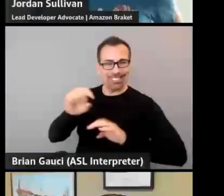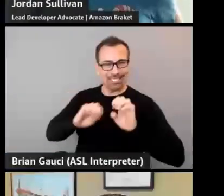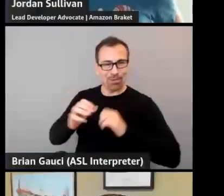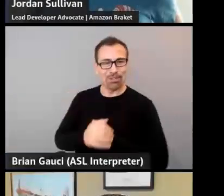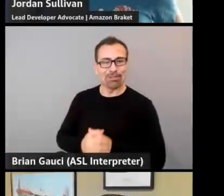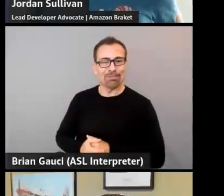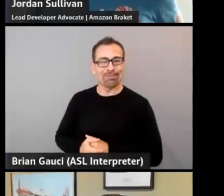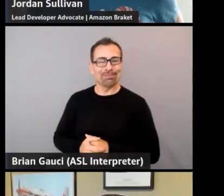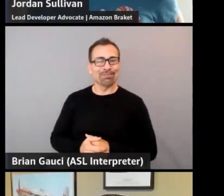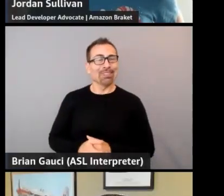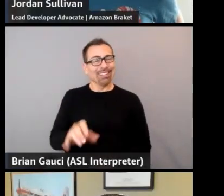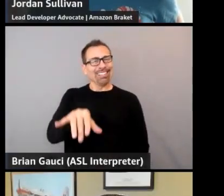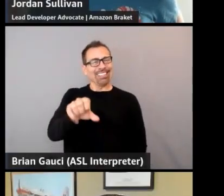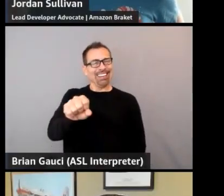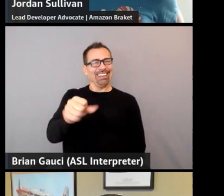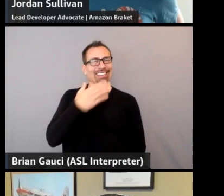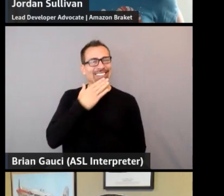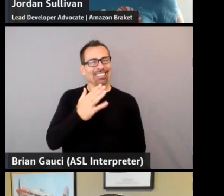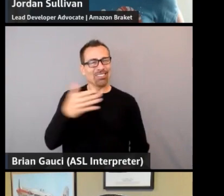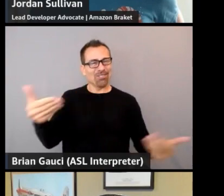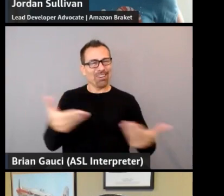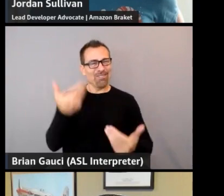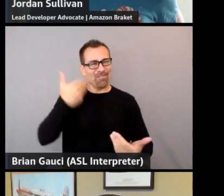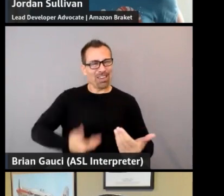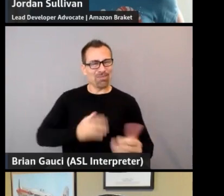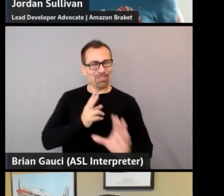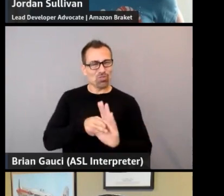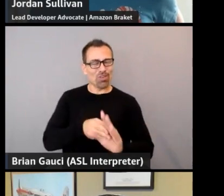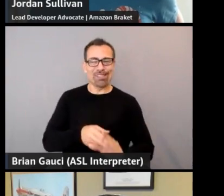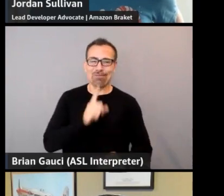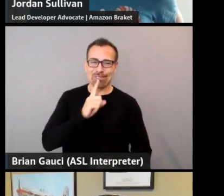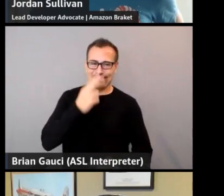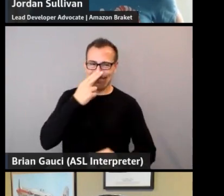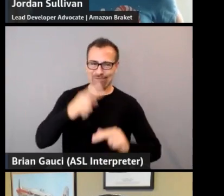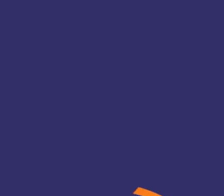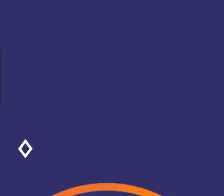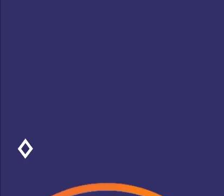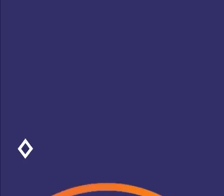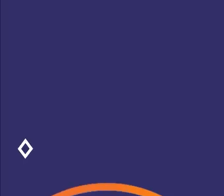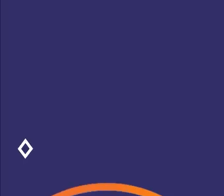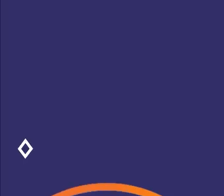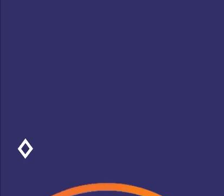for us. Yeah, thank you for having me. It's been great fun. For sure.